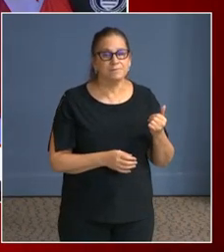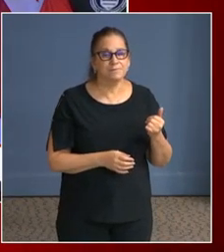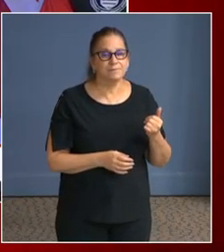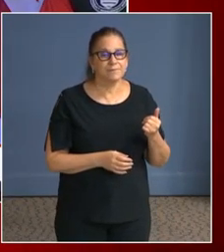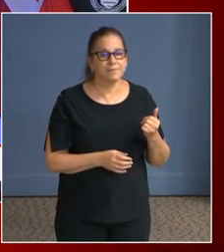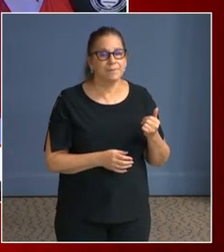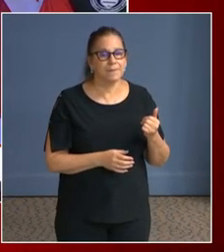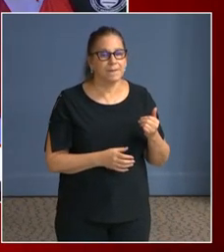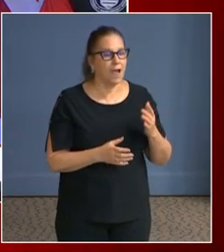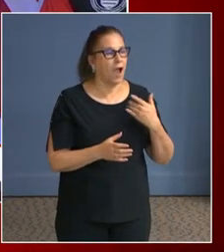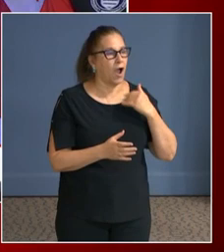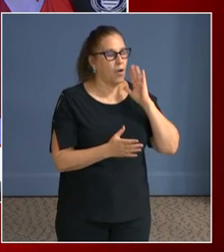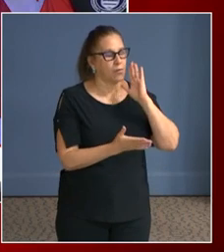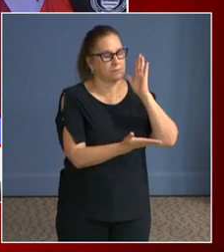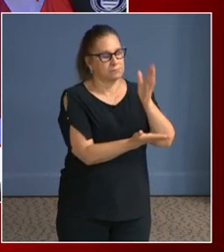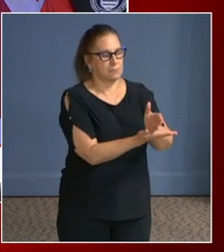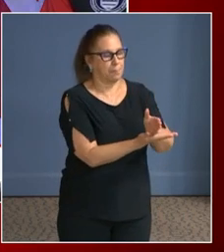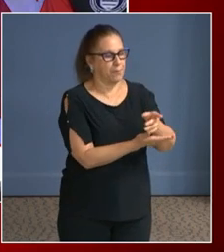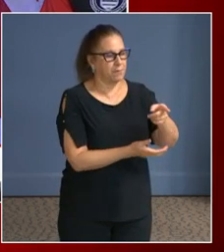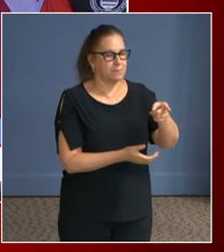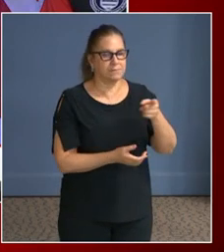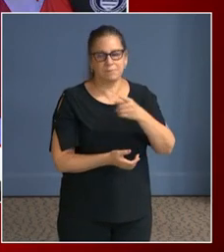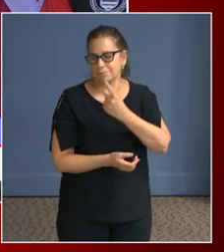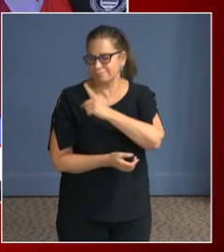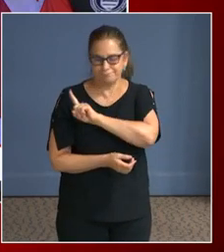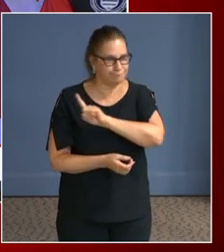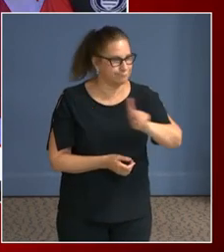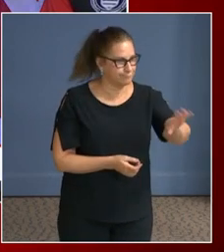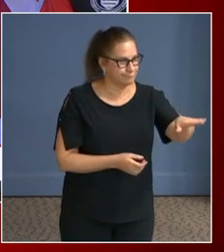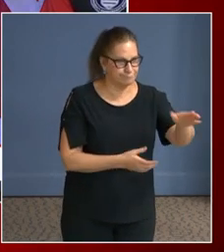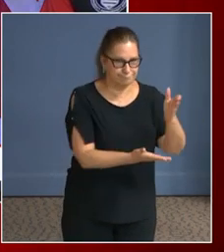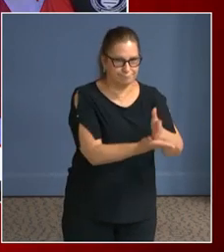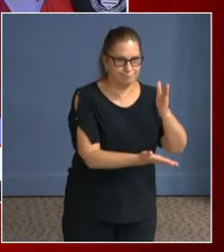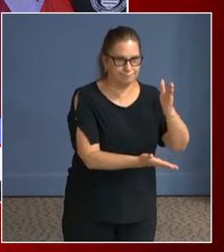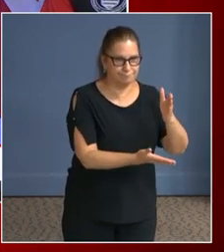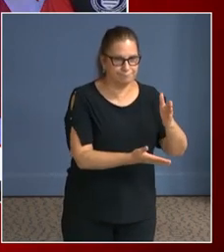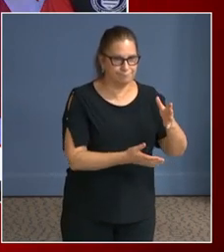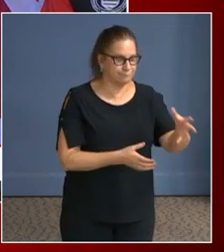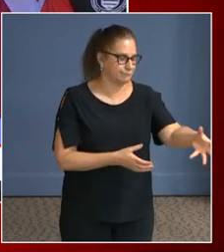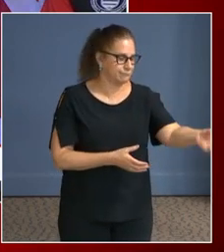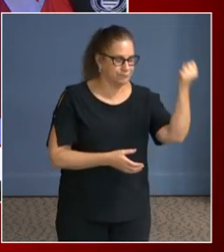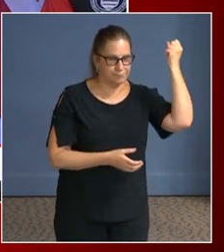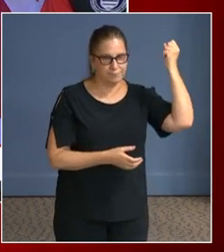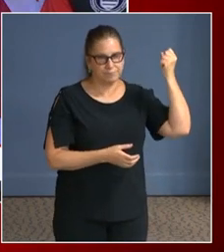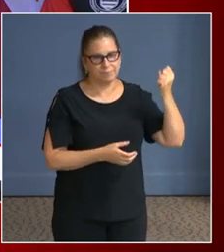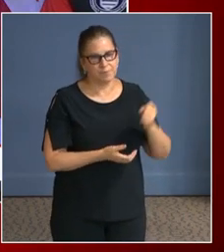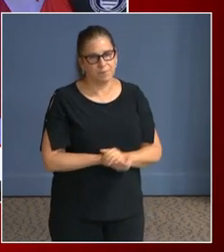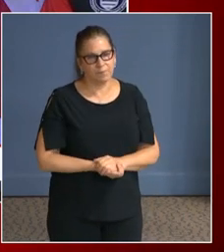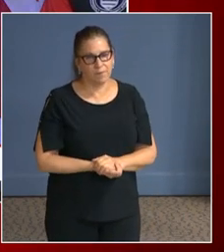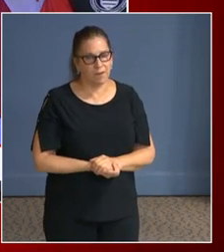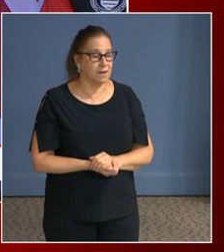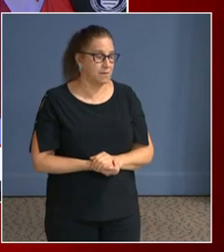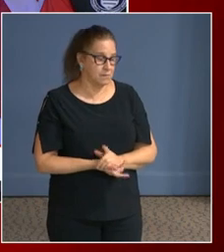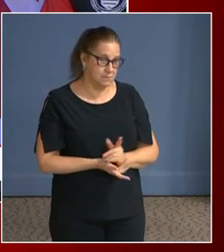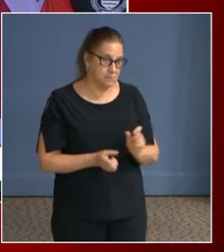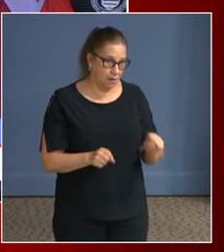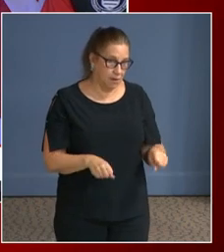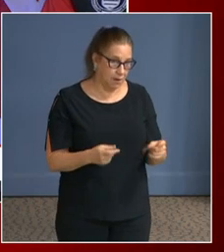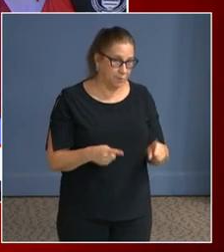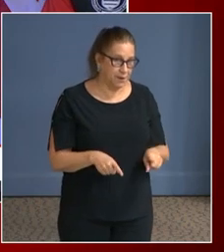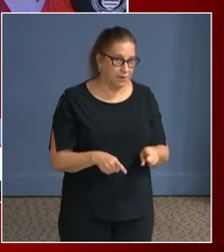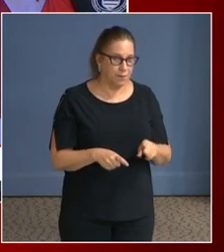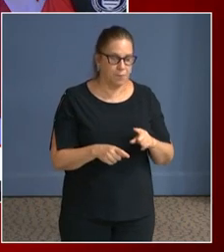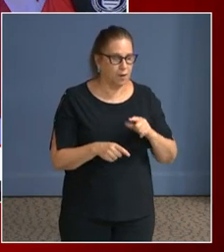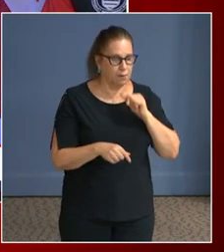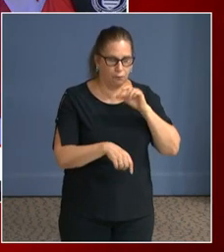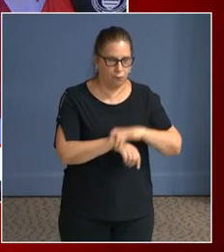doing that. We still have the power to be able to confiscate and confiscate their fireworks, but to date, neighbors have been pretty responsible when